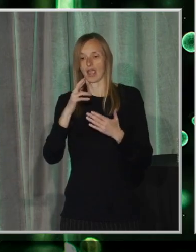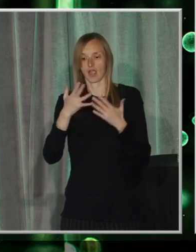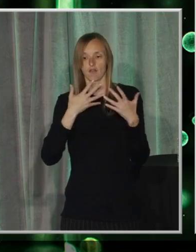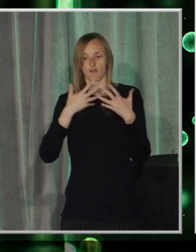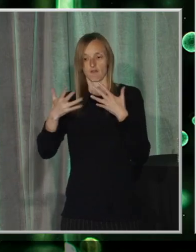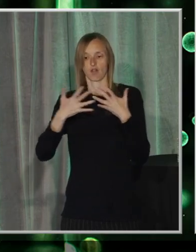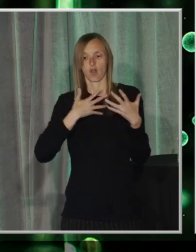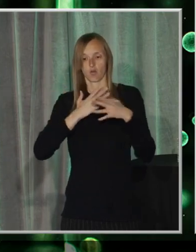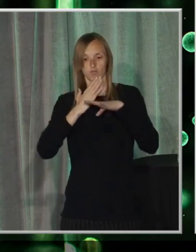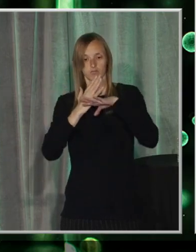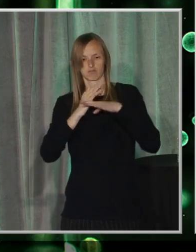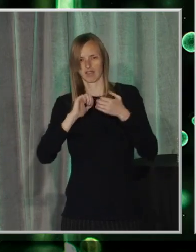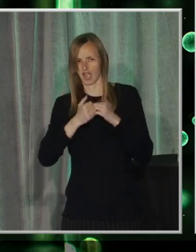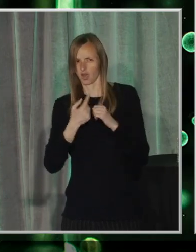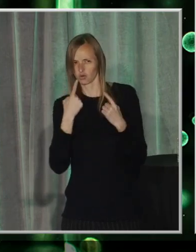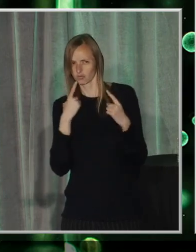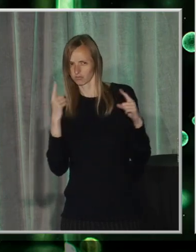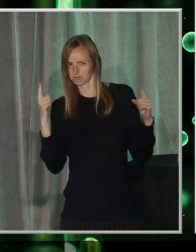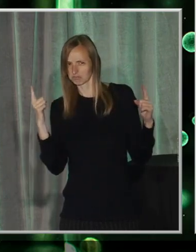don't know how you manage that.